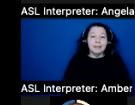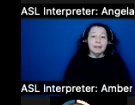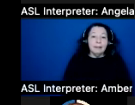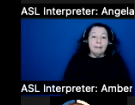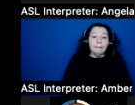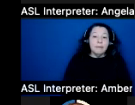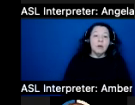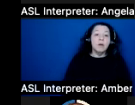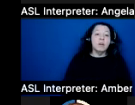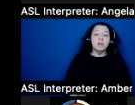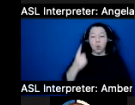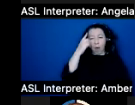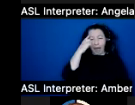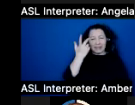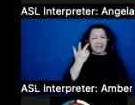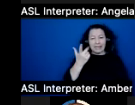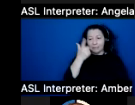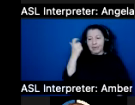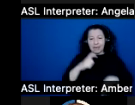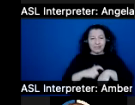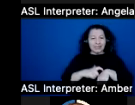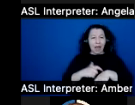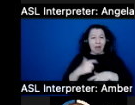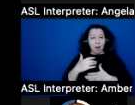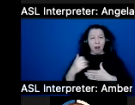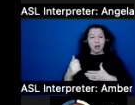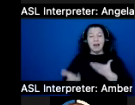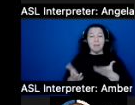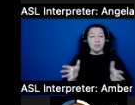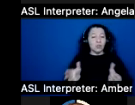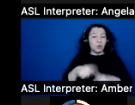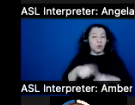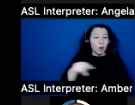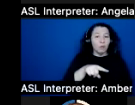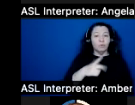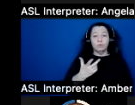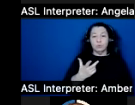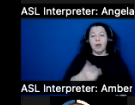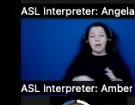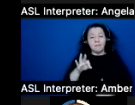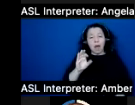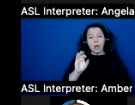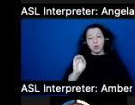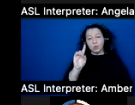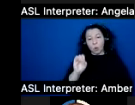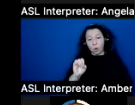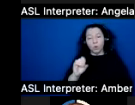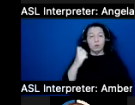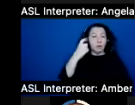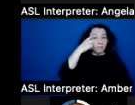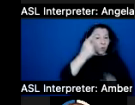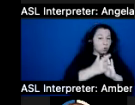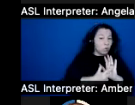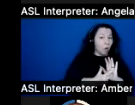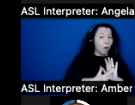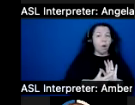So I think in the interest of time, I might just encourage you all to find a code, either a federal law